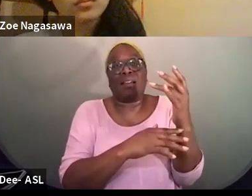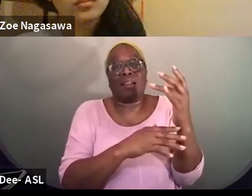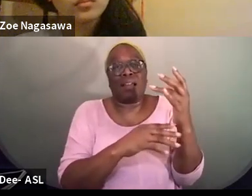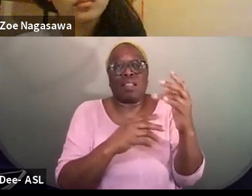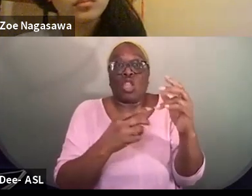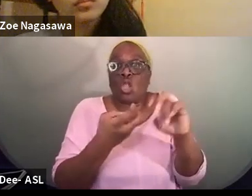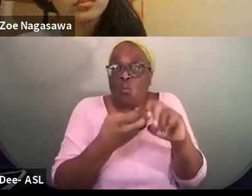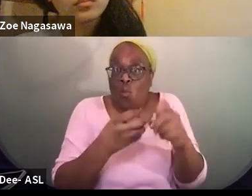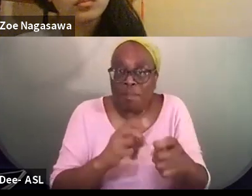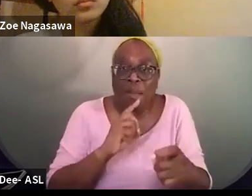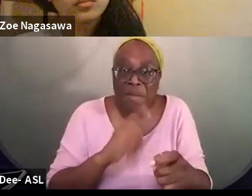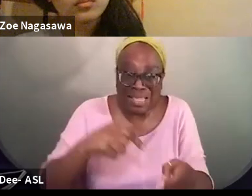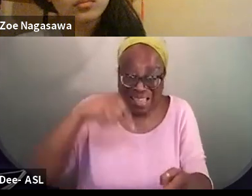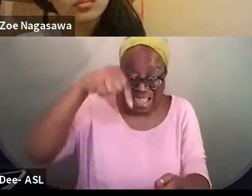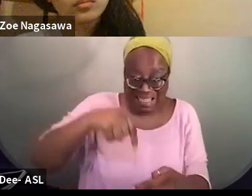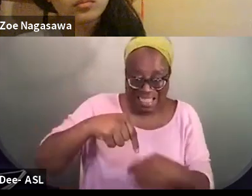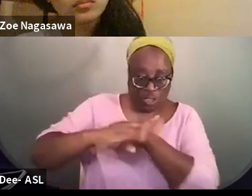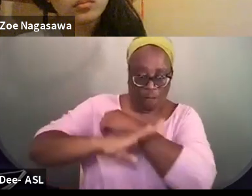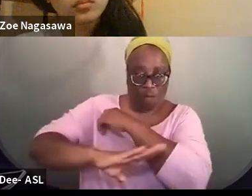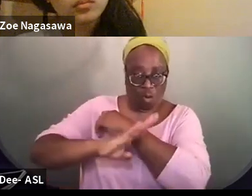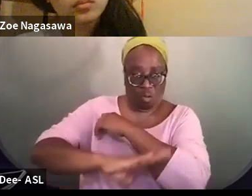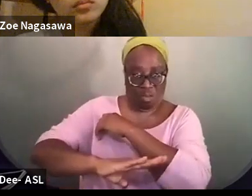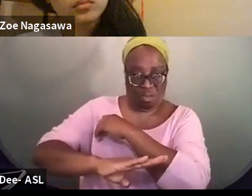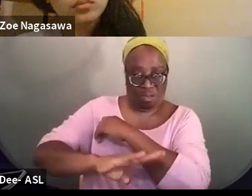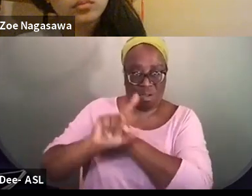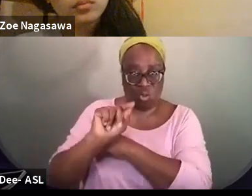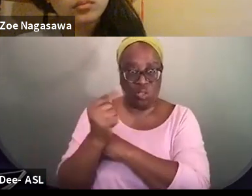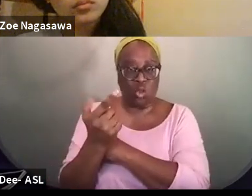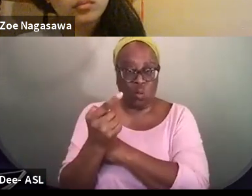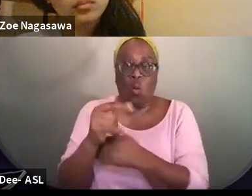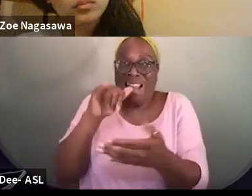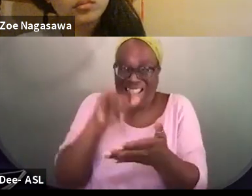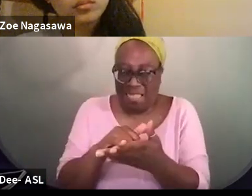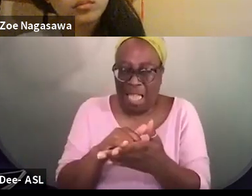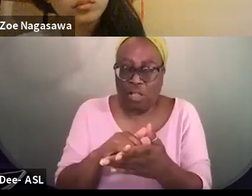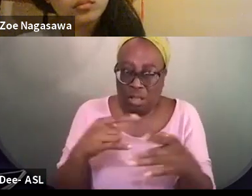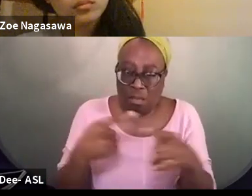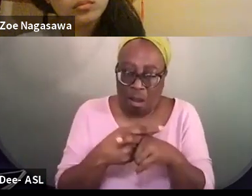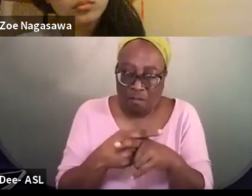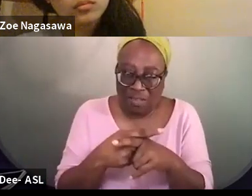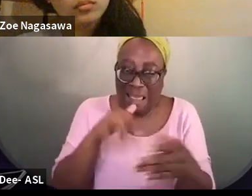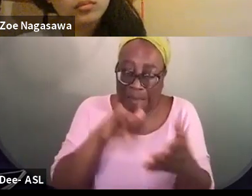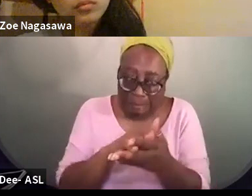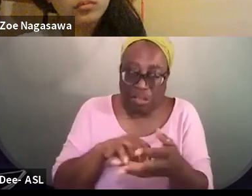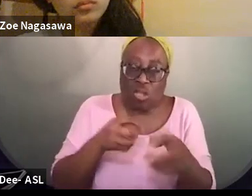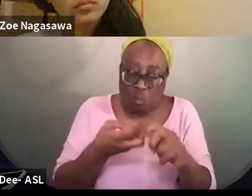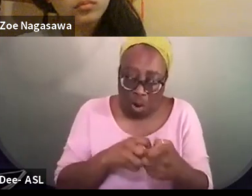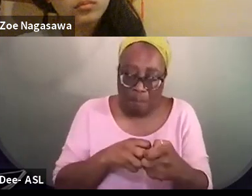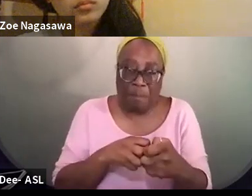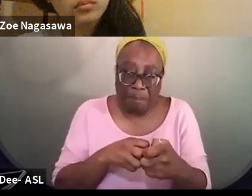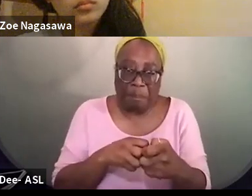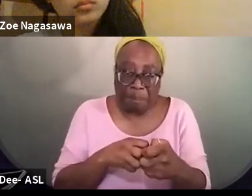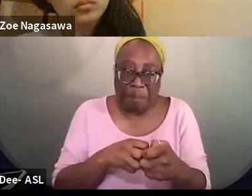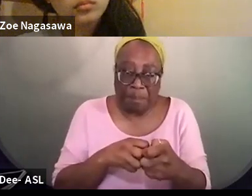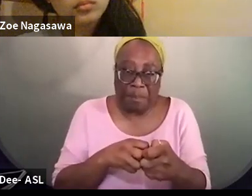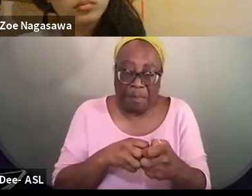We were able to navigate this with respect to what we were, I thought we came up with an